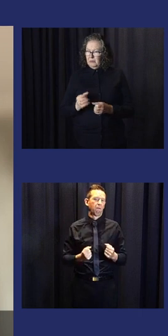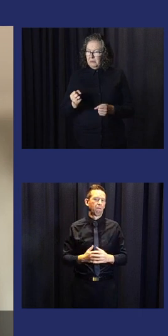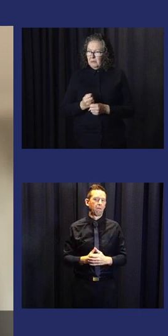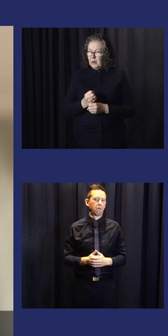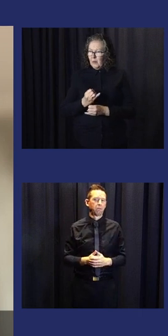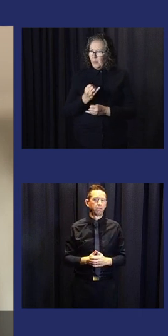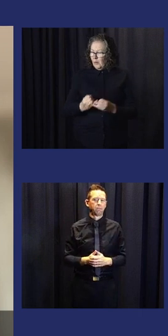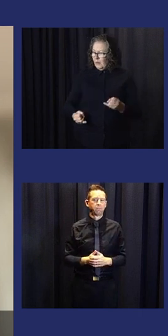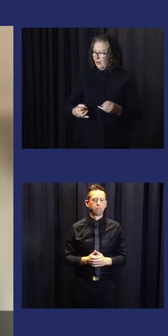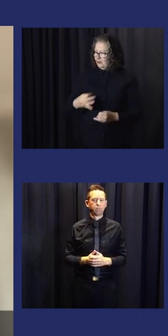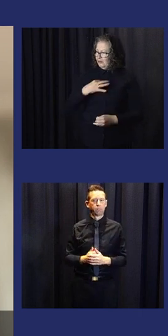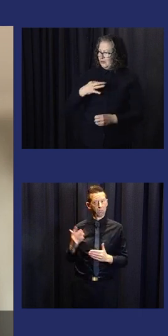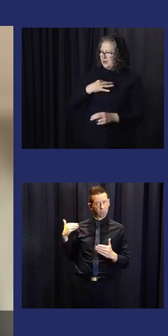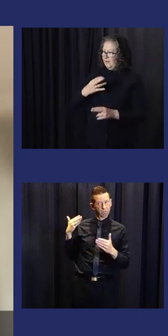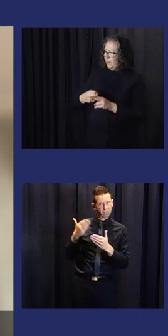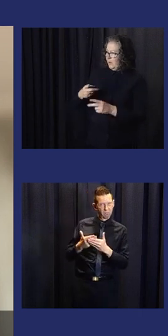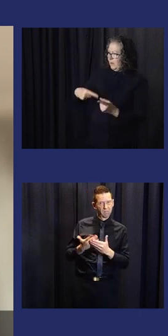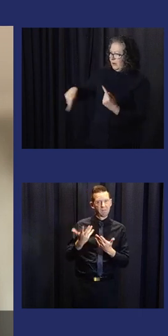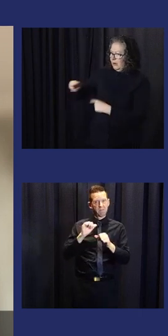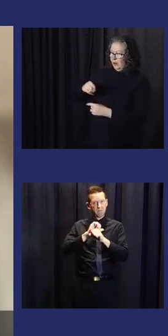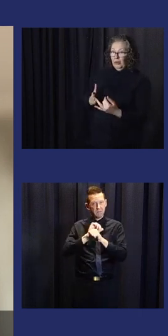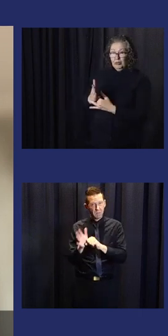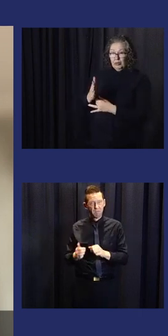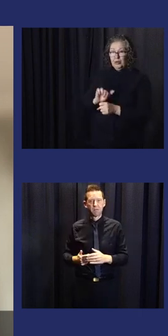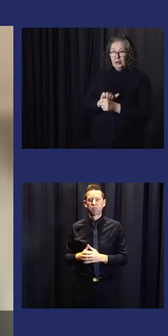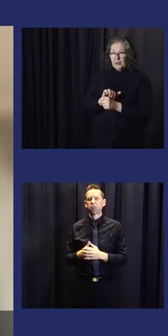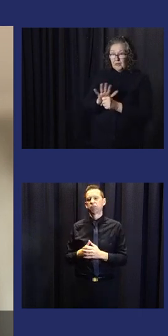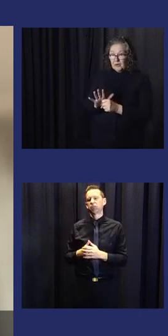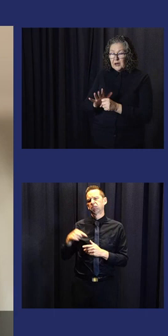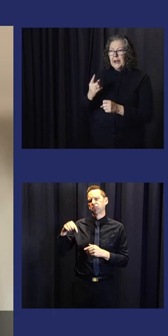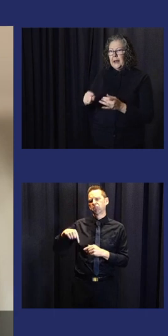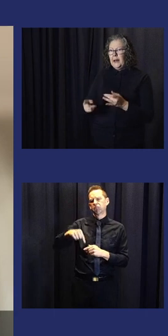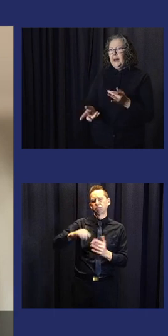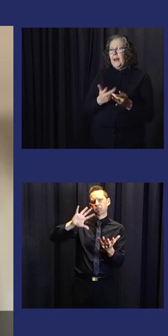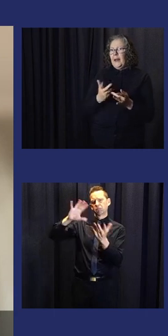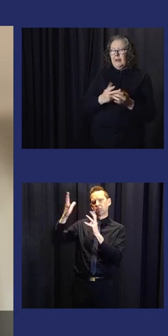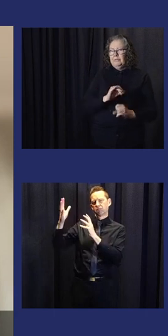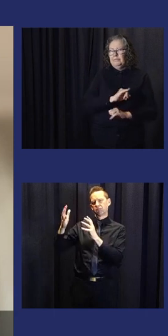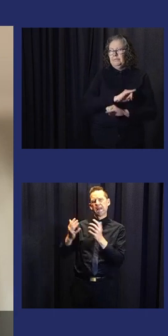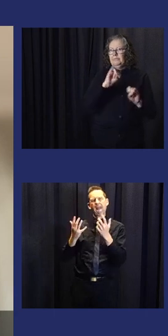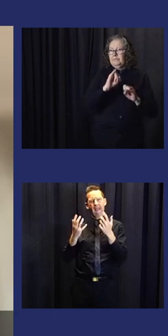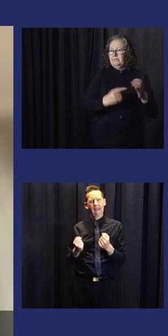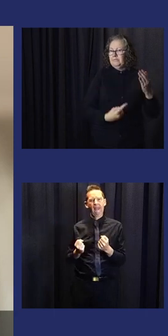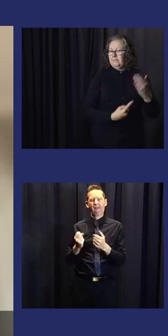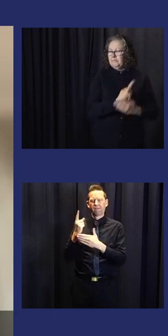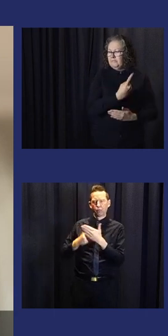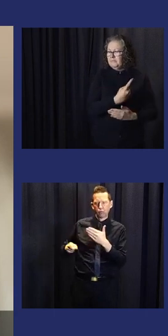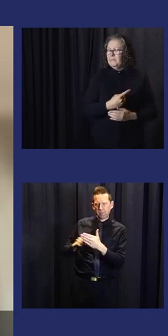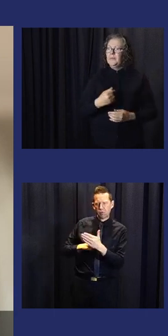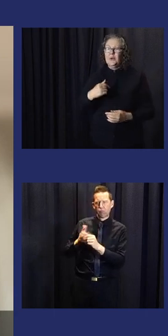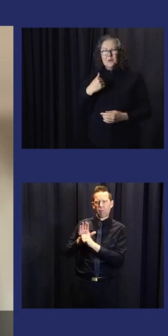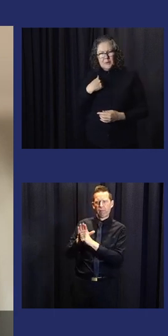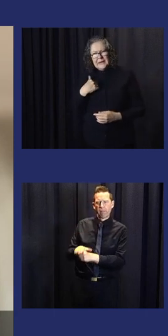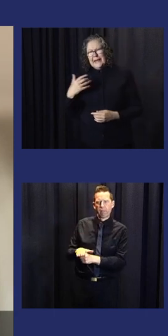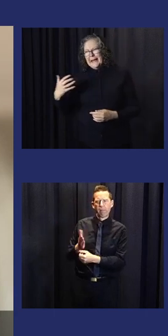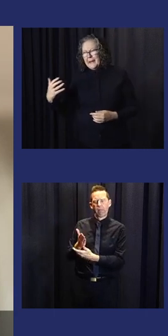people in the pandemic and other disaster situations. So we need to be able to